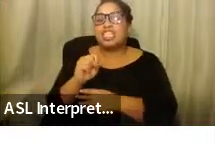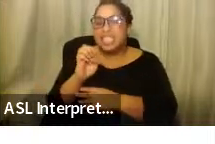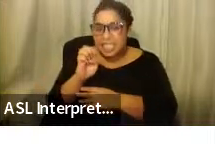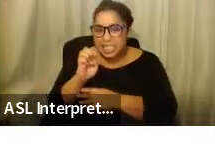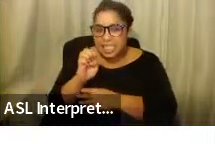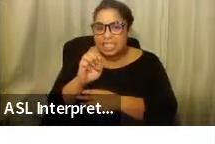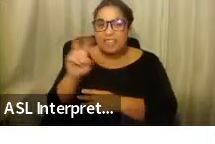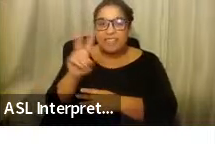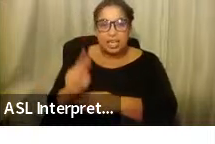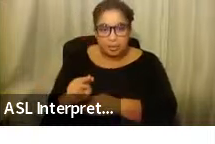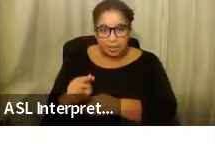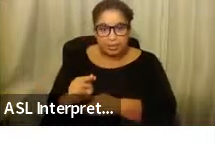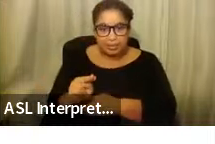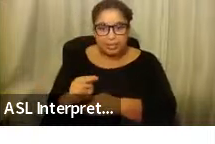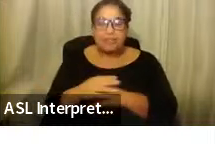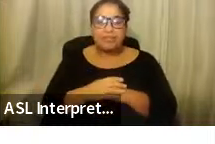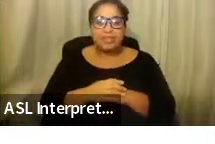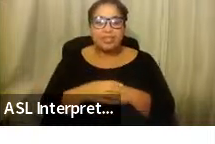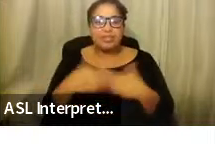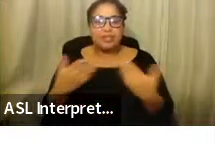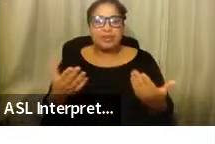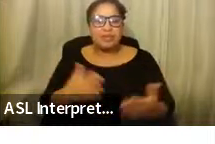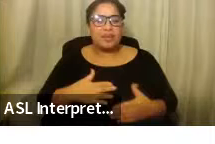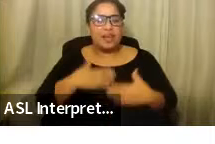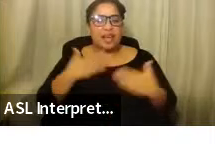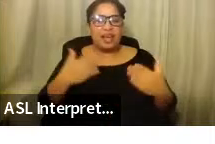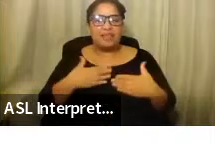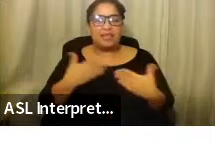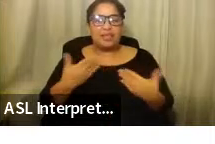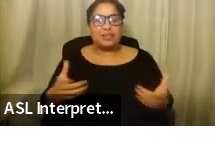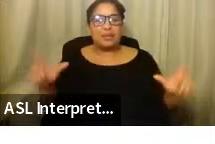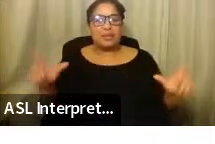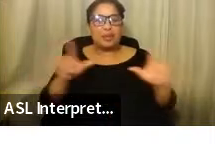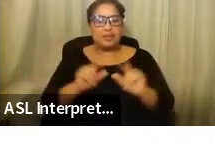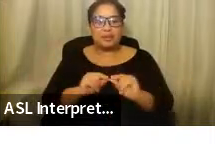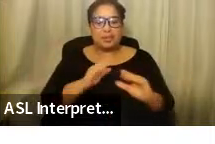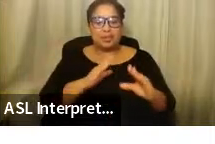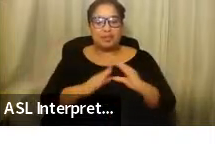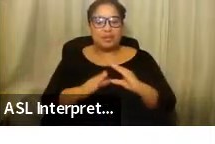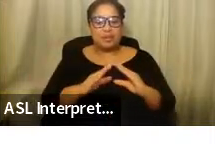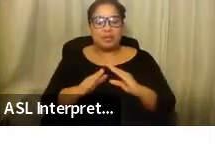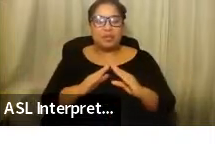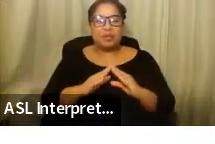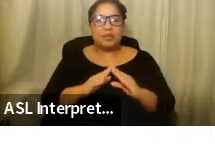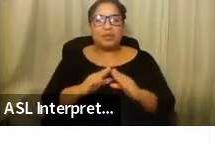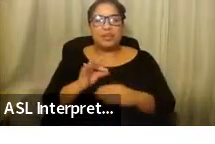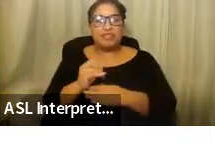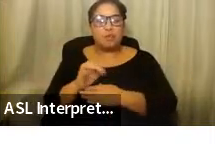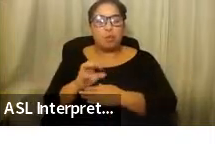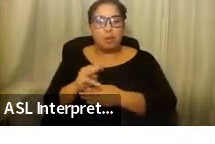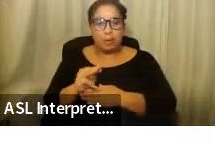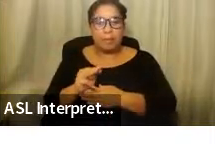that, I am happy to close this community forum. We look forward to seeing you all